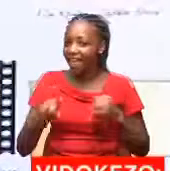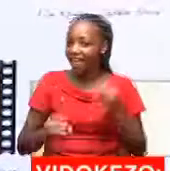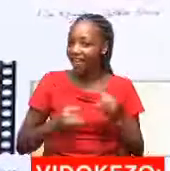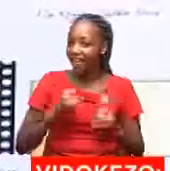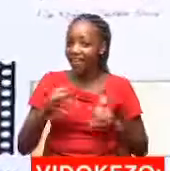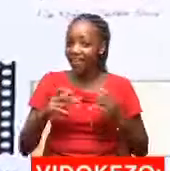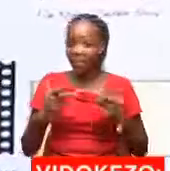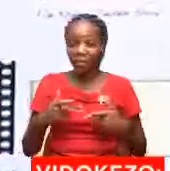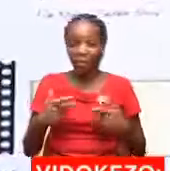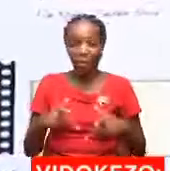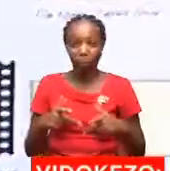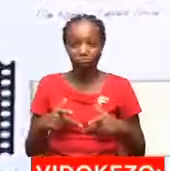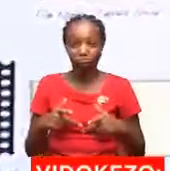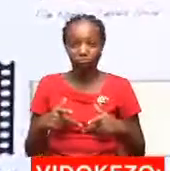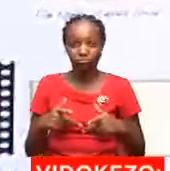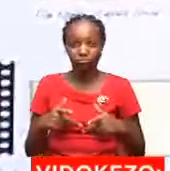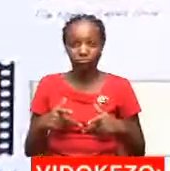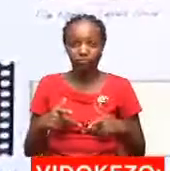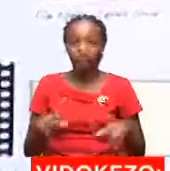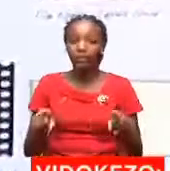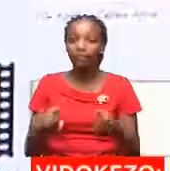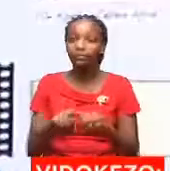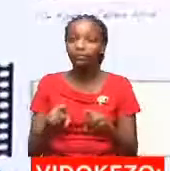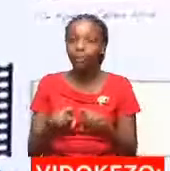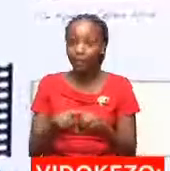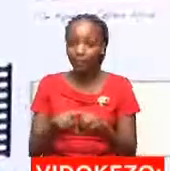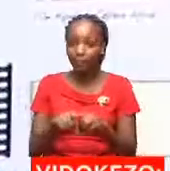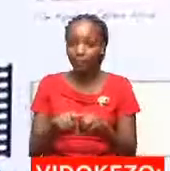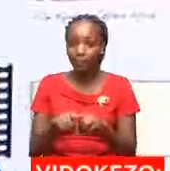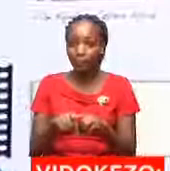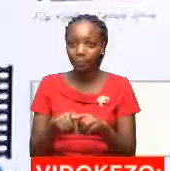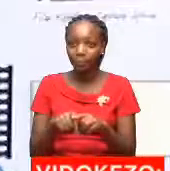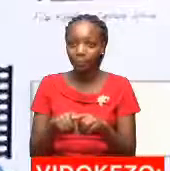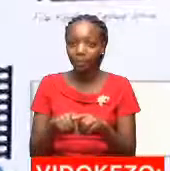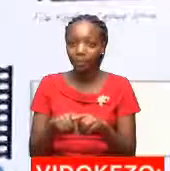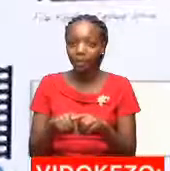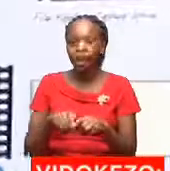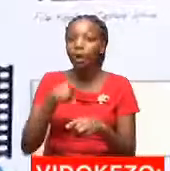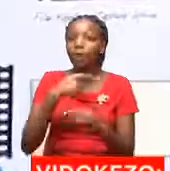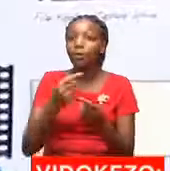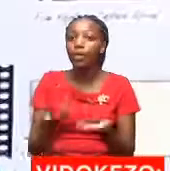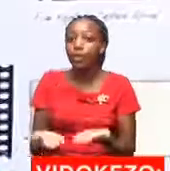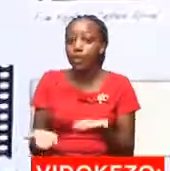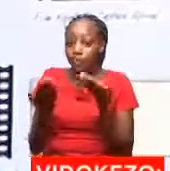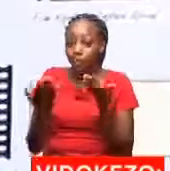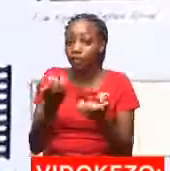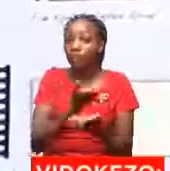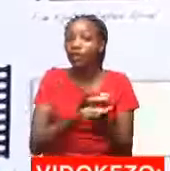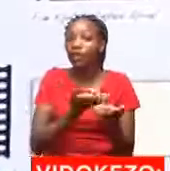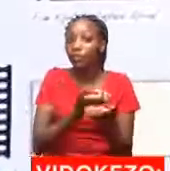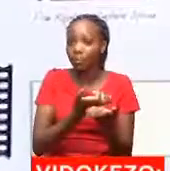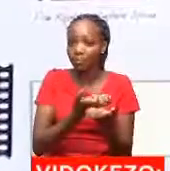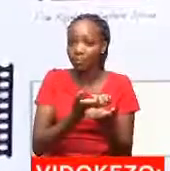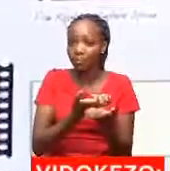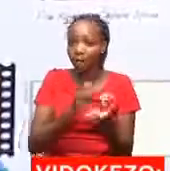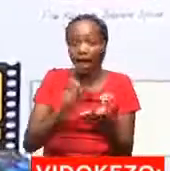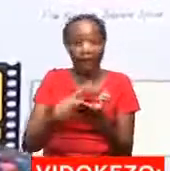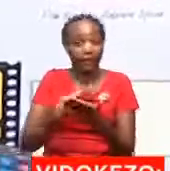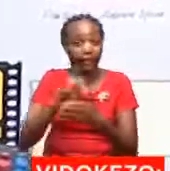is the film industry, but the economic component cannot be ignored. We would like